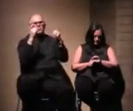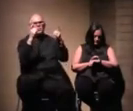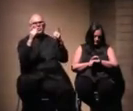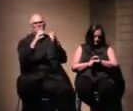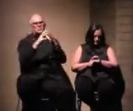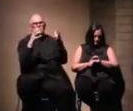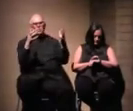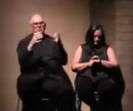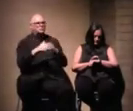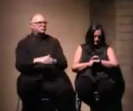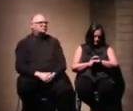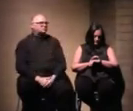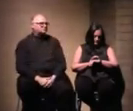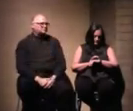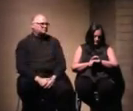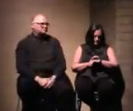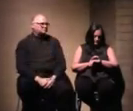much.